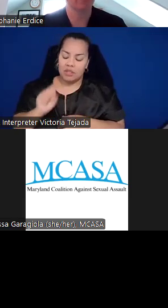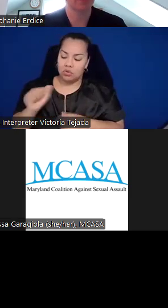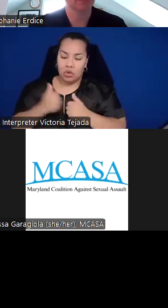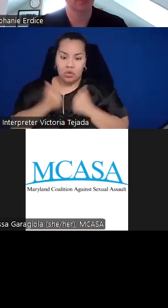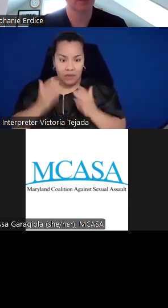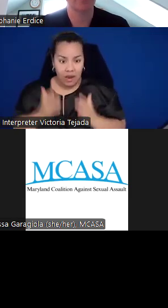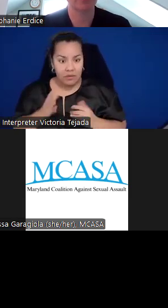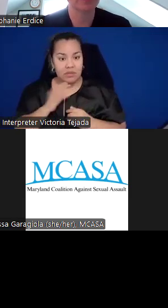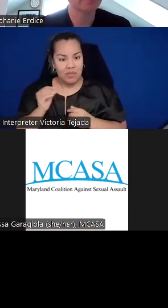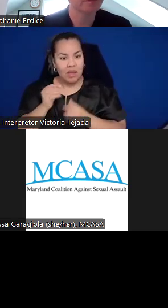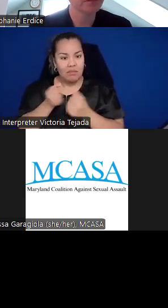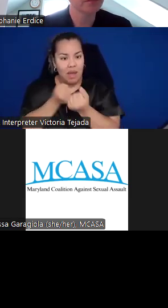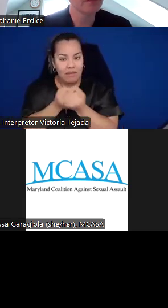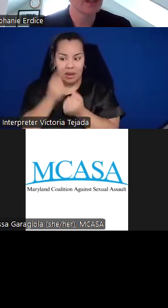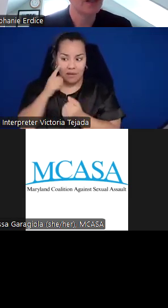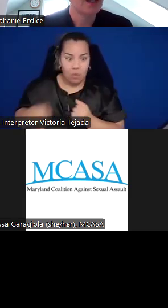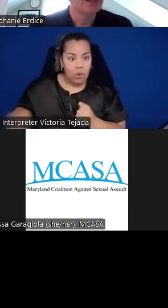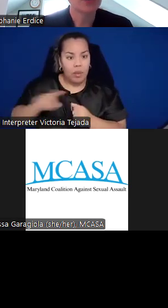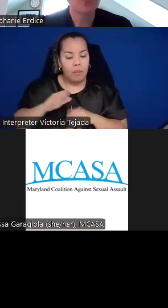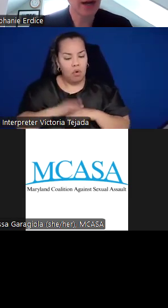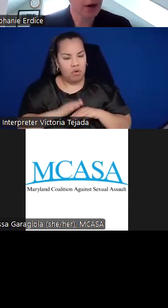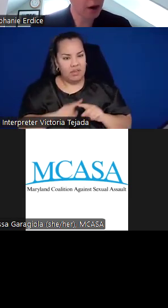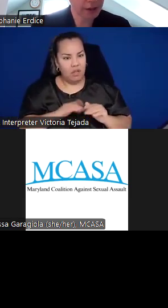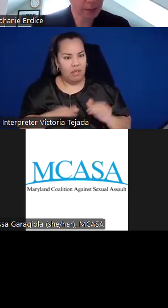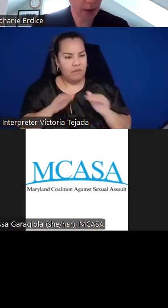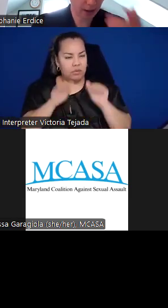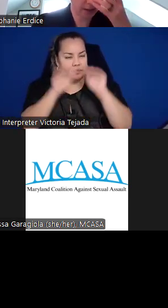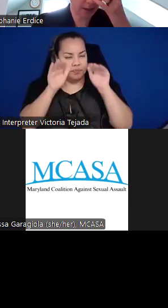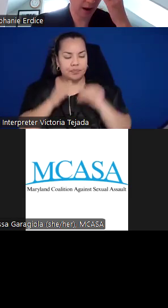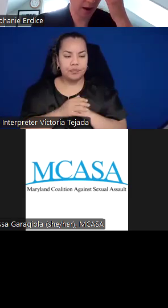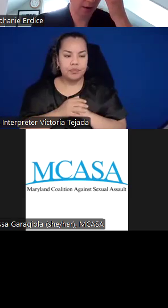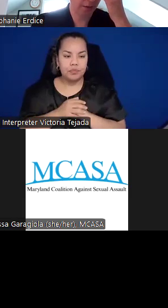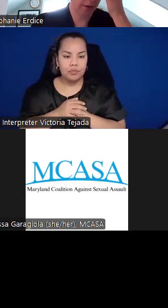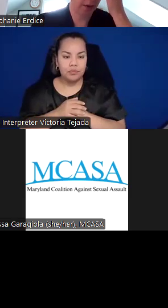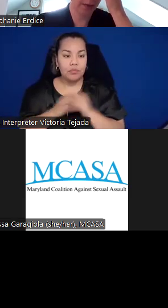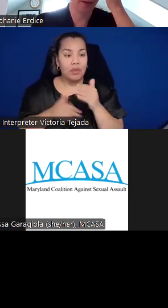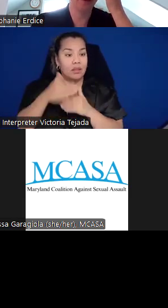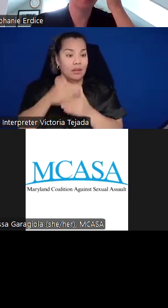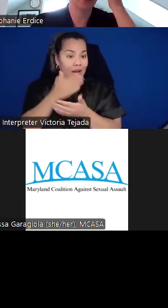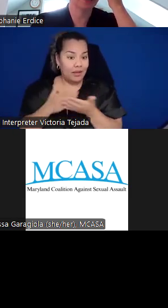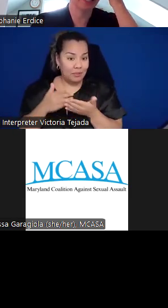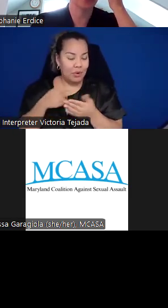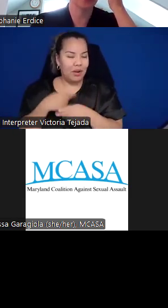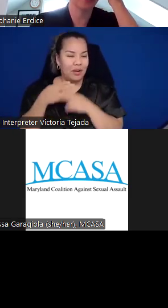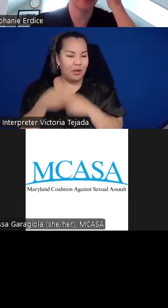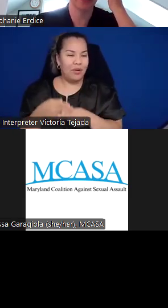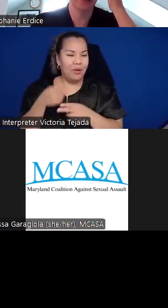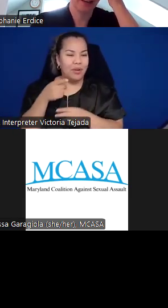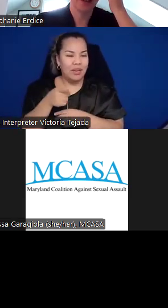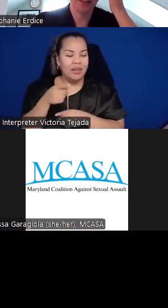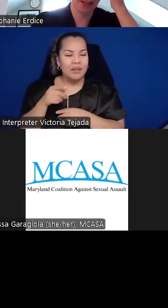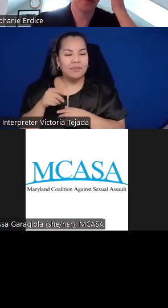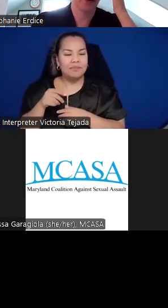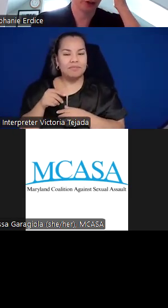on many, many different levels. So I call this part of the presentation